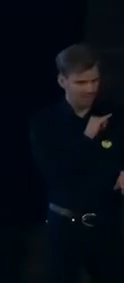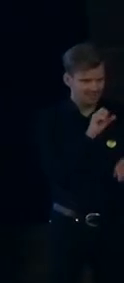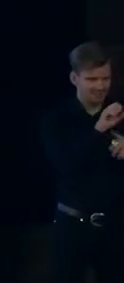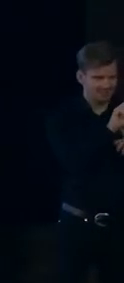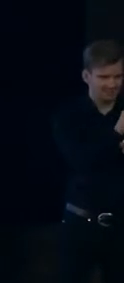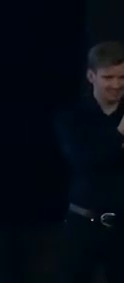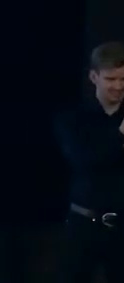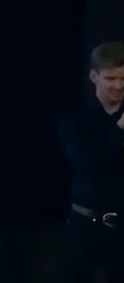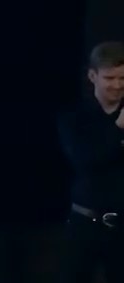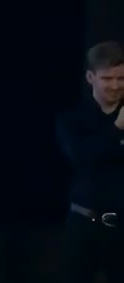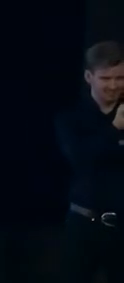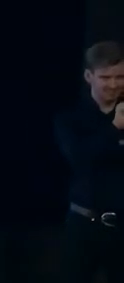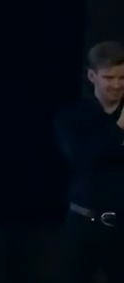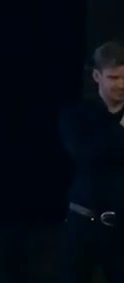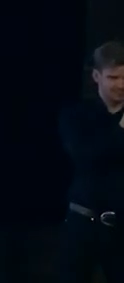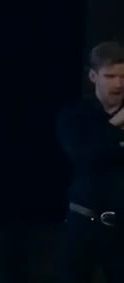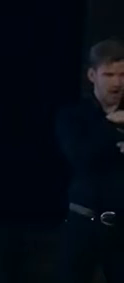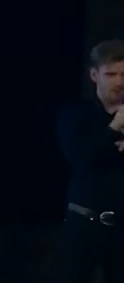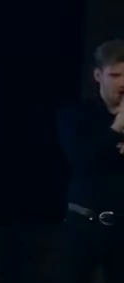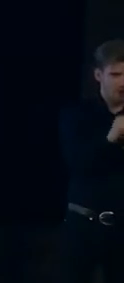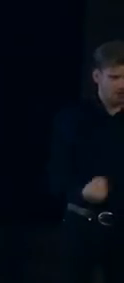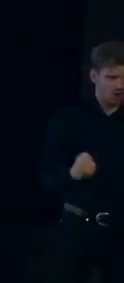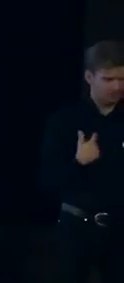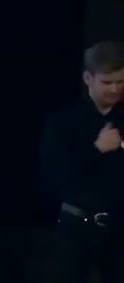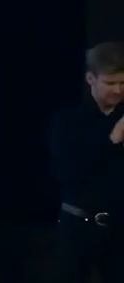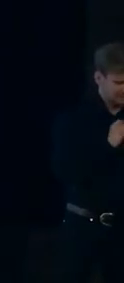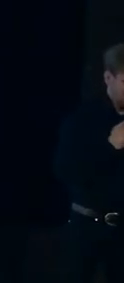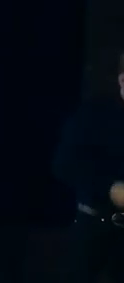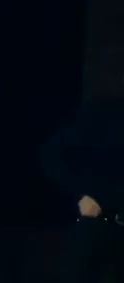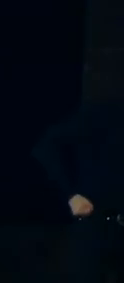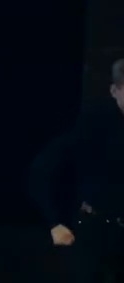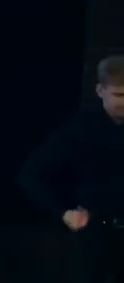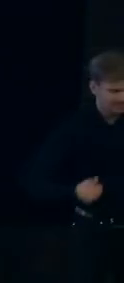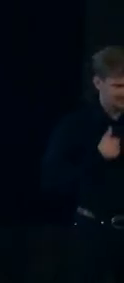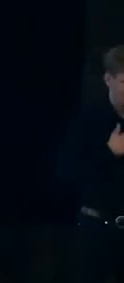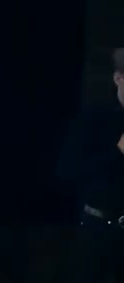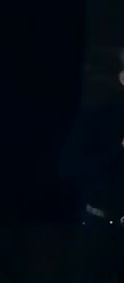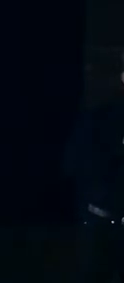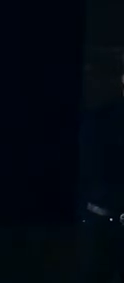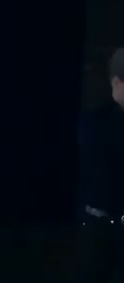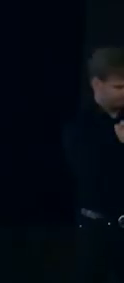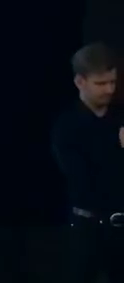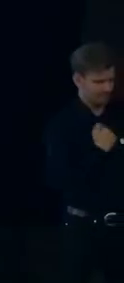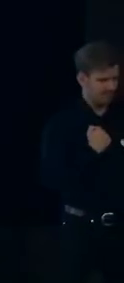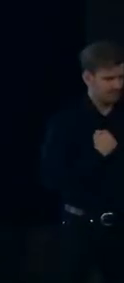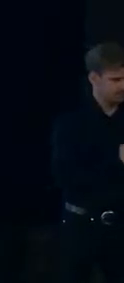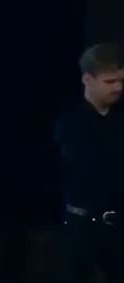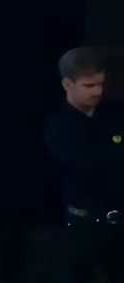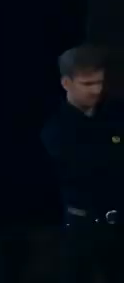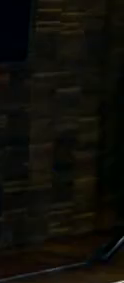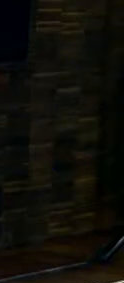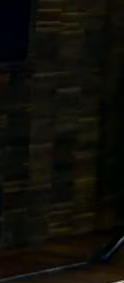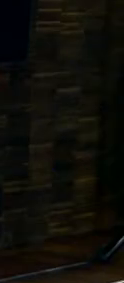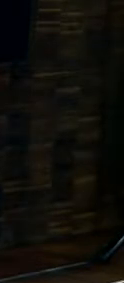say self-advocate, it's really like people with intellectual disabilities talking on their behalf, while for a very long